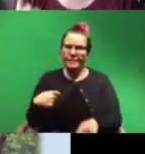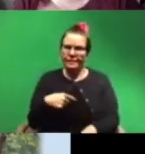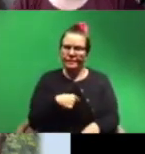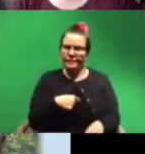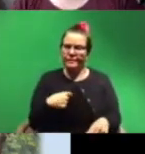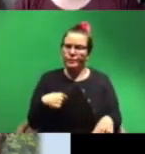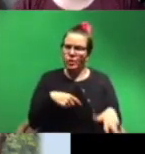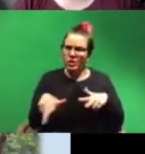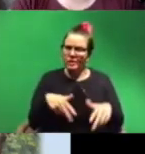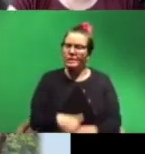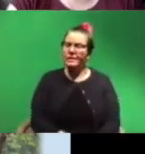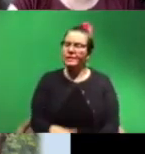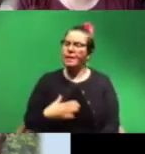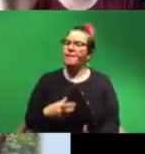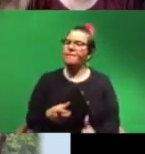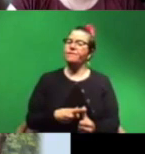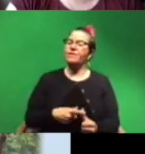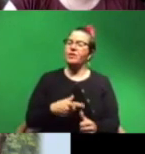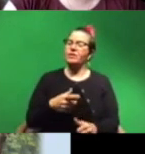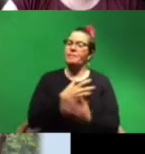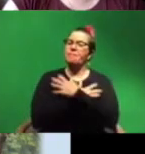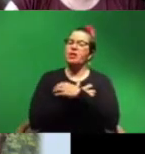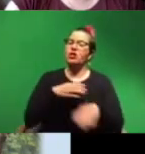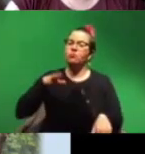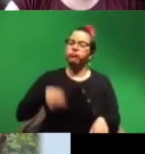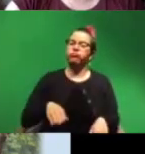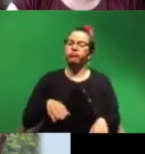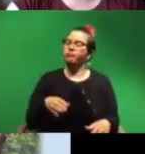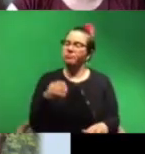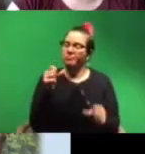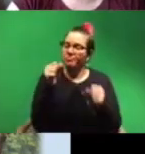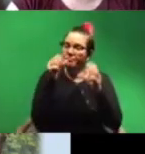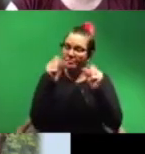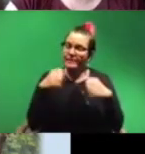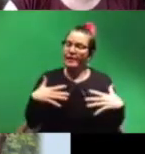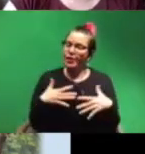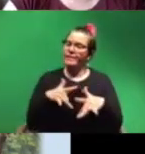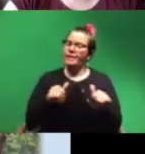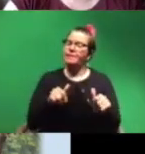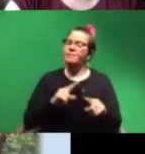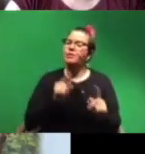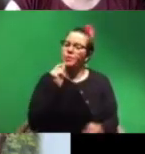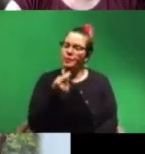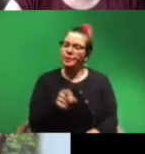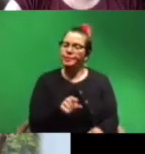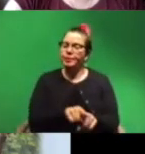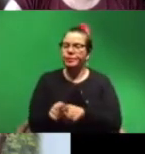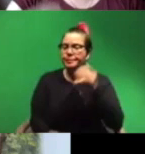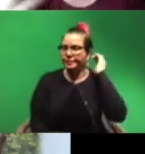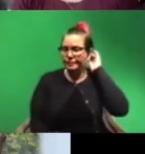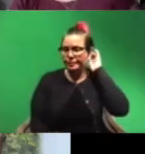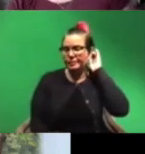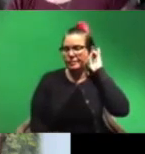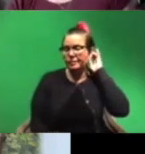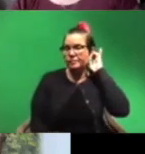that was, yeah, my first ever bear footprint, which was incredible and scary, but cool. And then